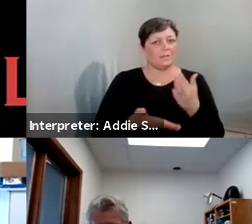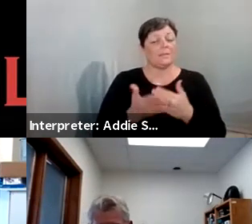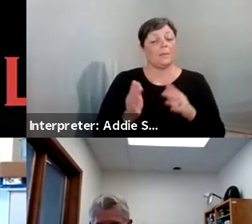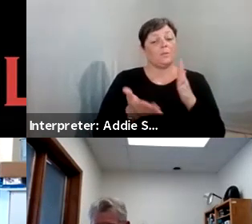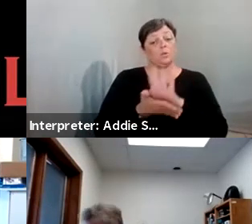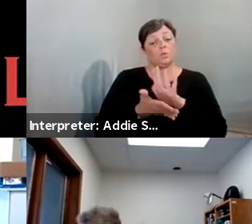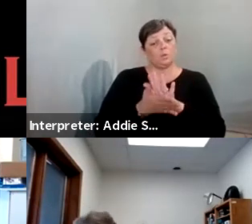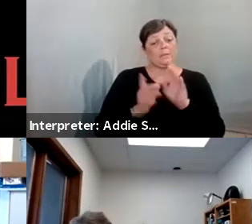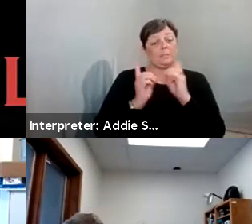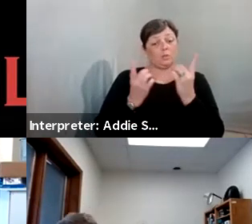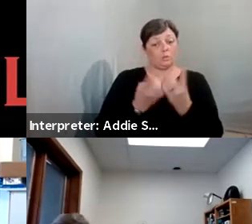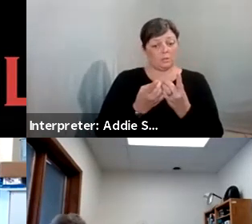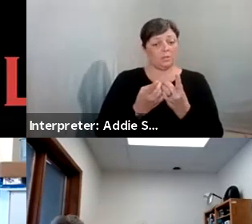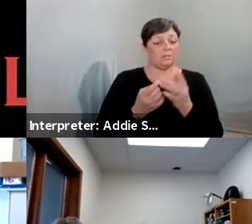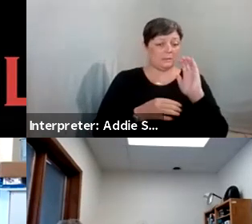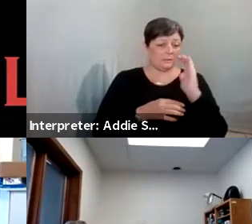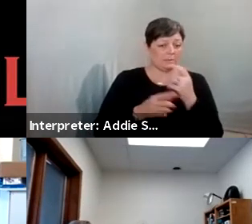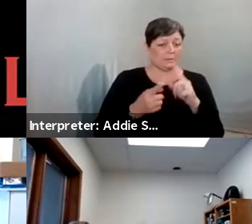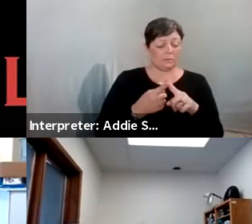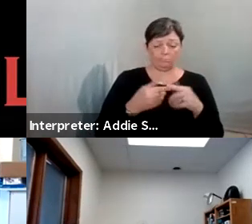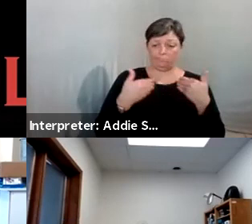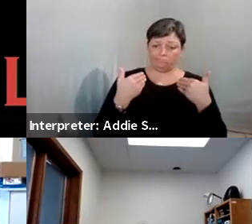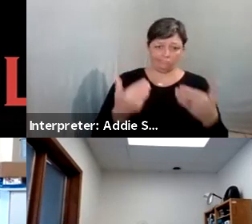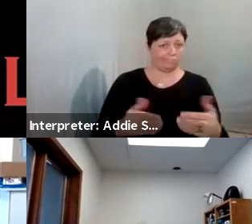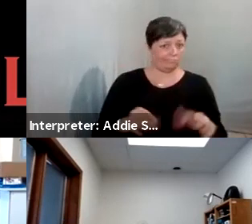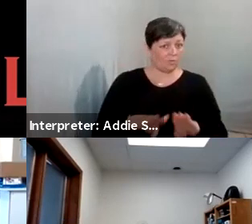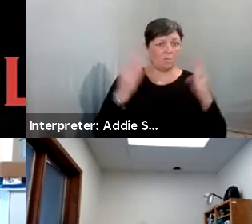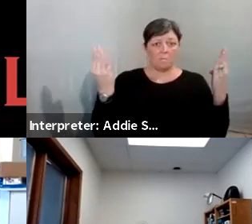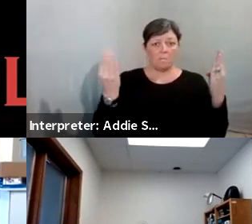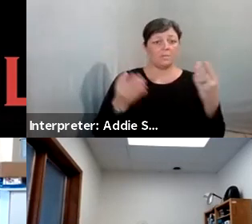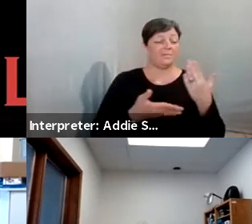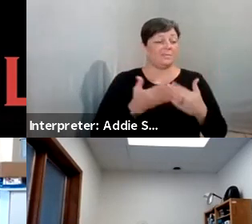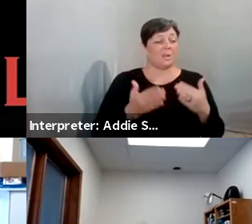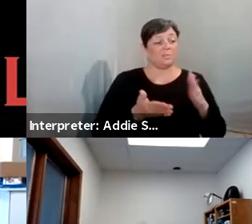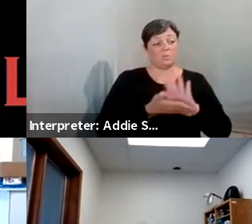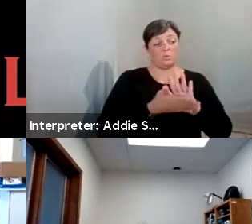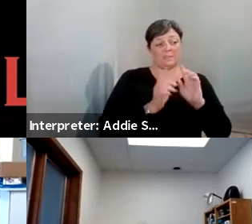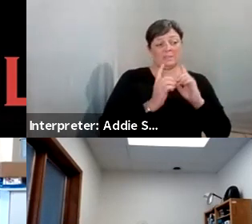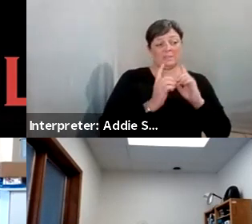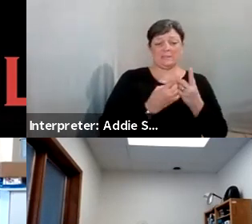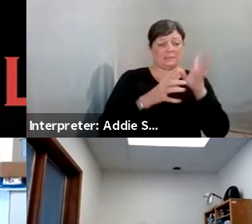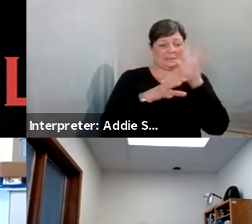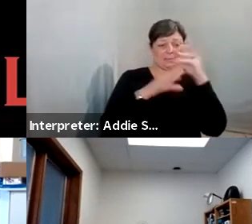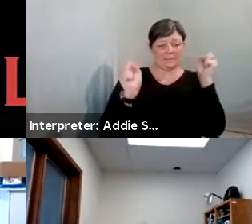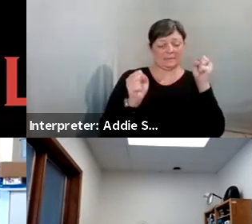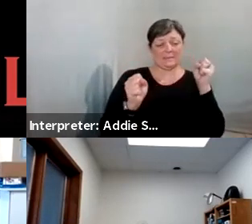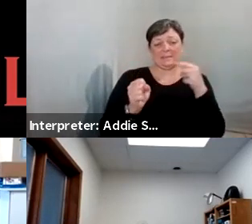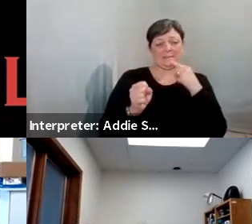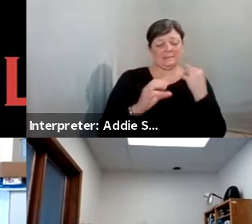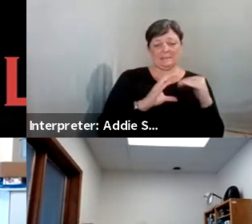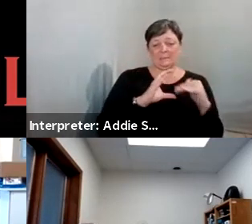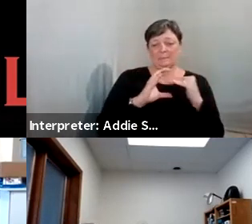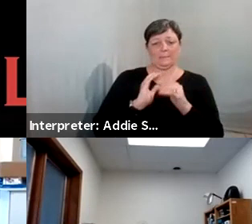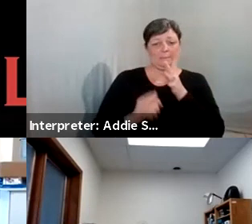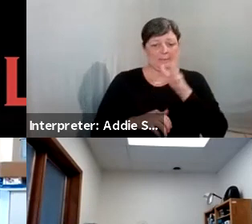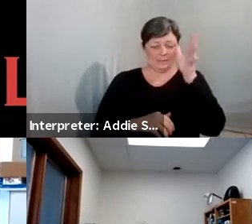districts seem to be full speed ahead that they're going to open, and other school districts, the superintendents are starting to send emails to the parents